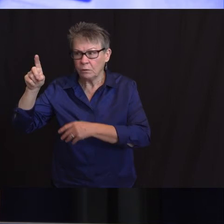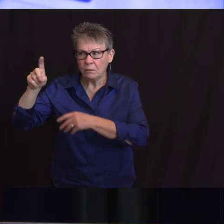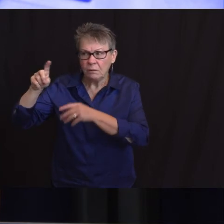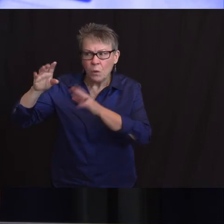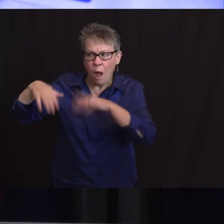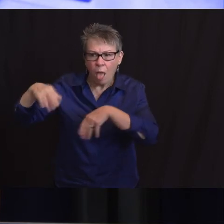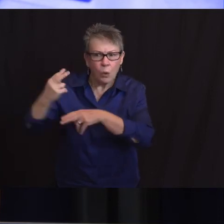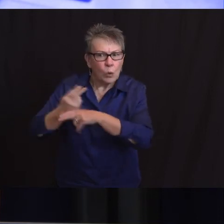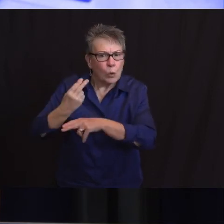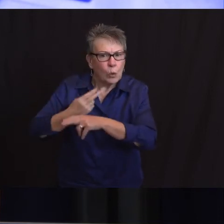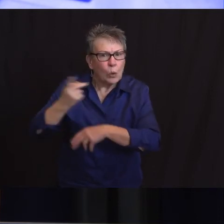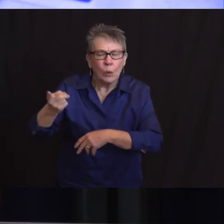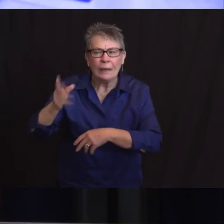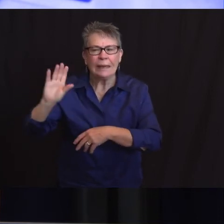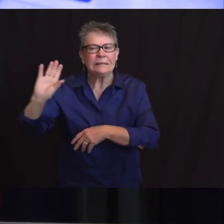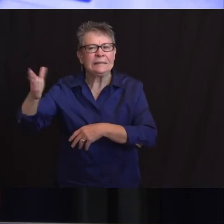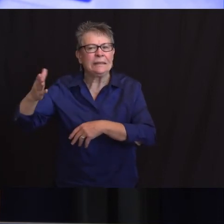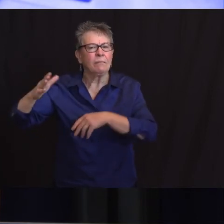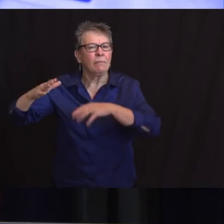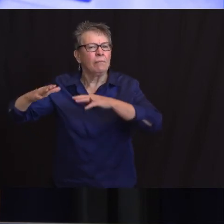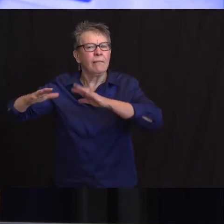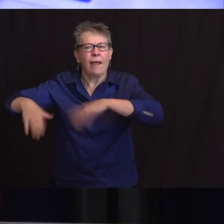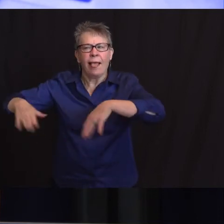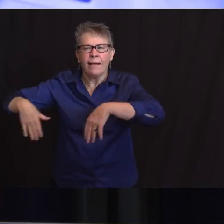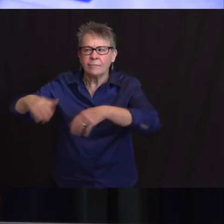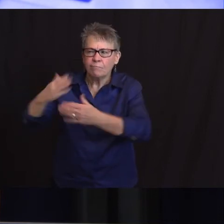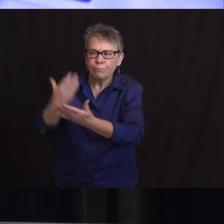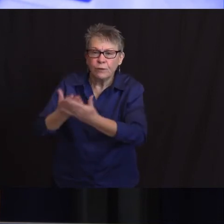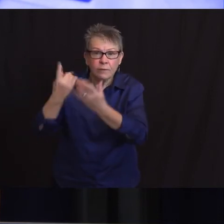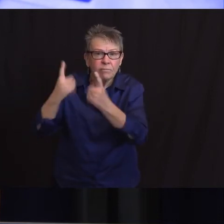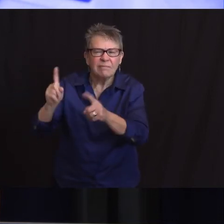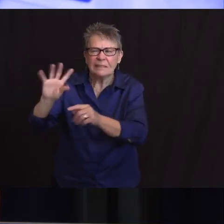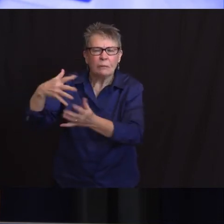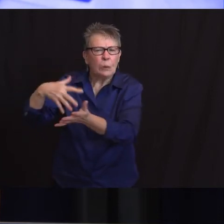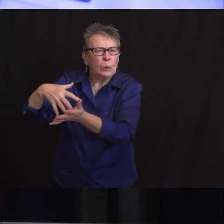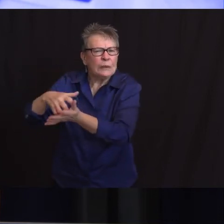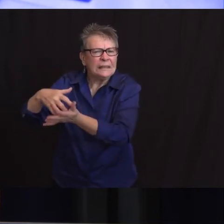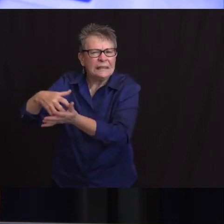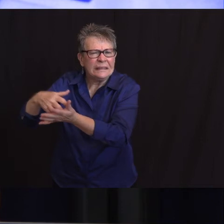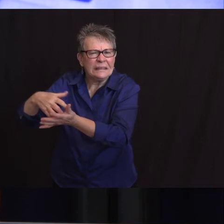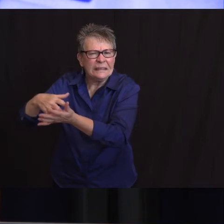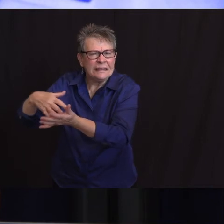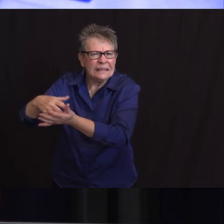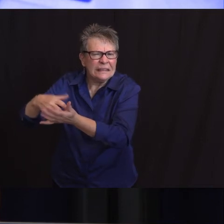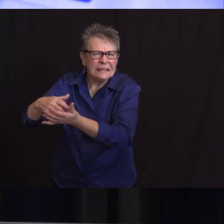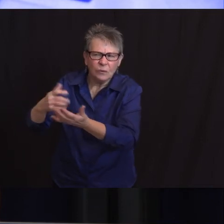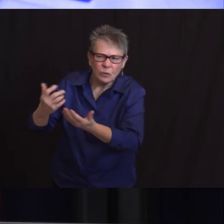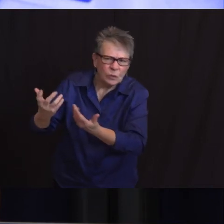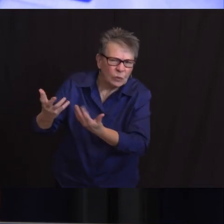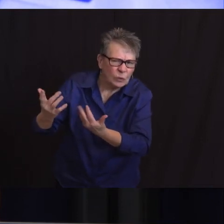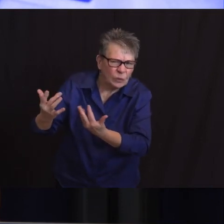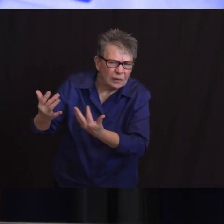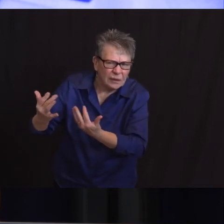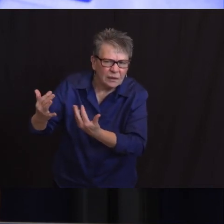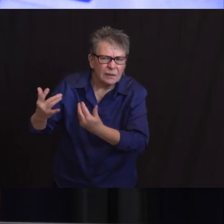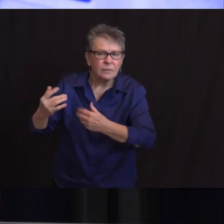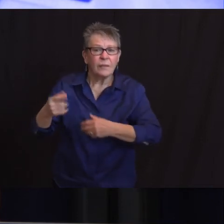minimal protection against mild disease caused by the South African